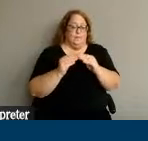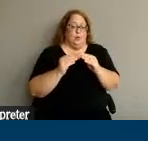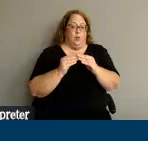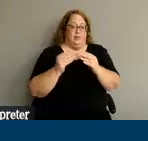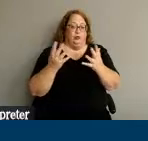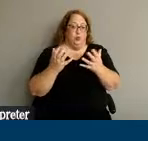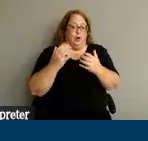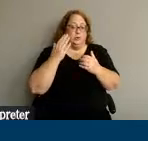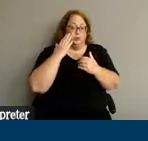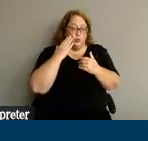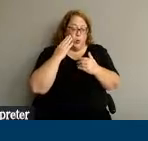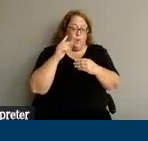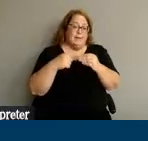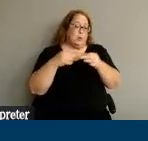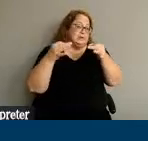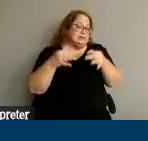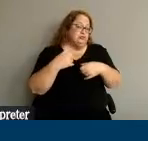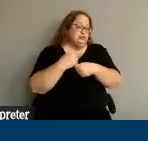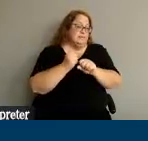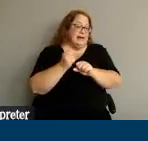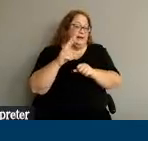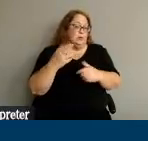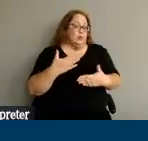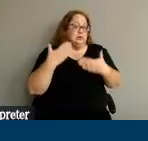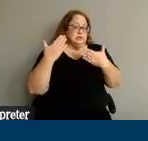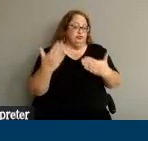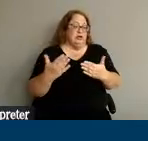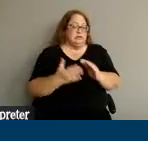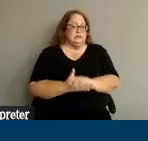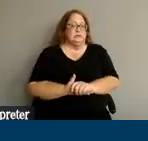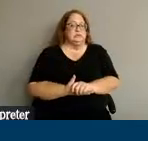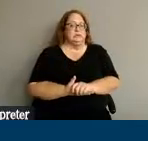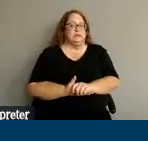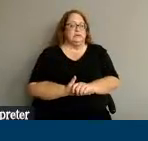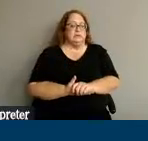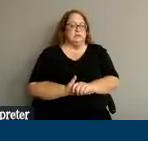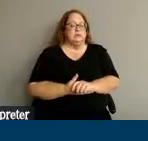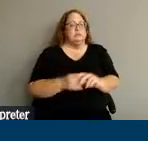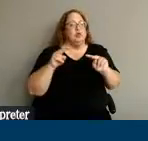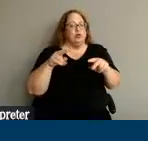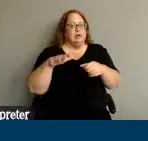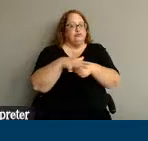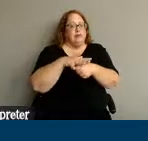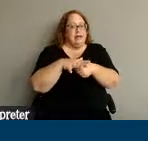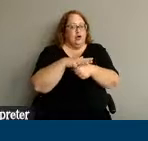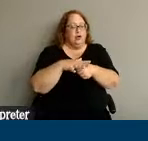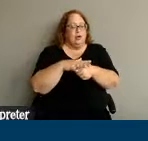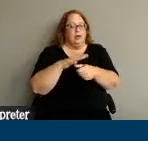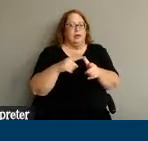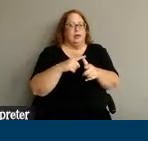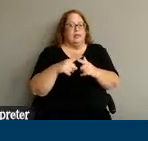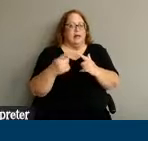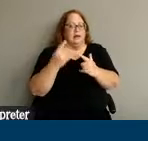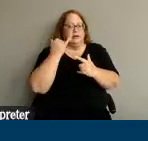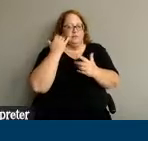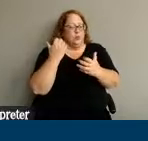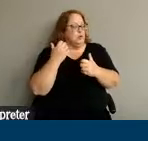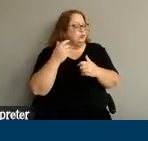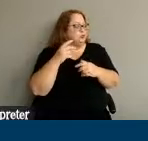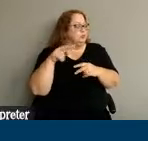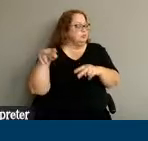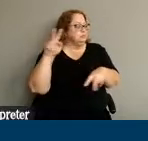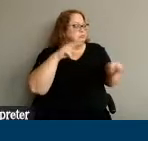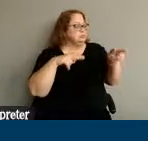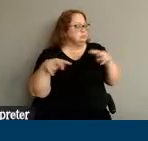about any decision-making or suggestions? take a look at the area that you were assigned, and then you're going to participate in the gallery walk